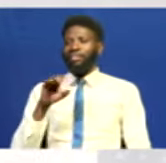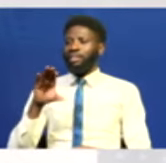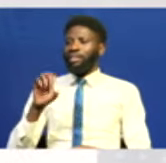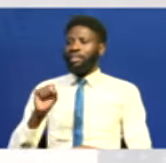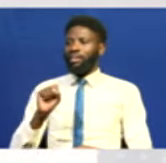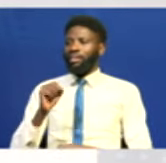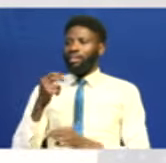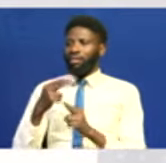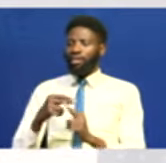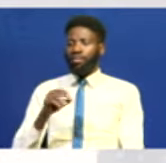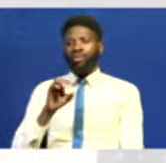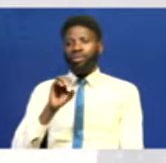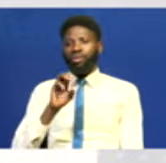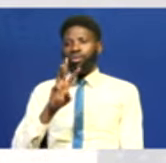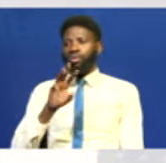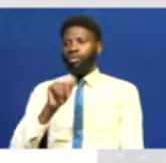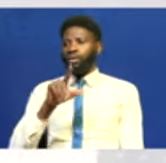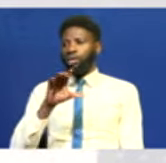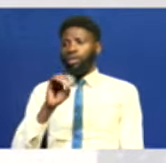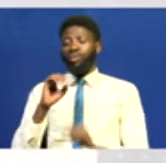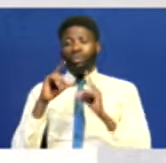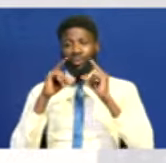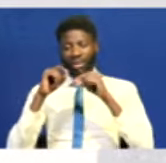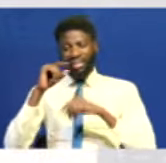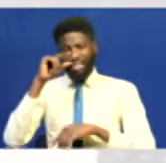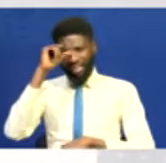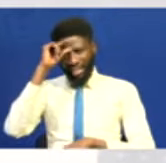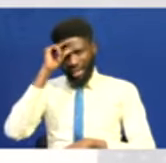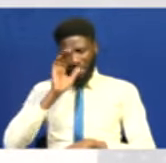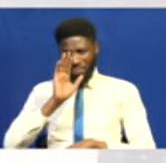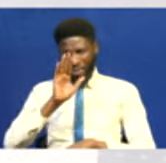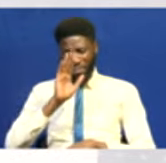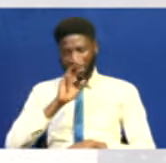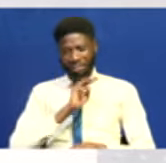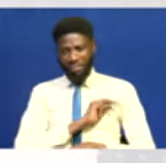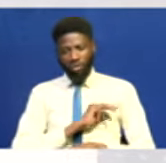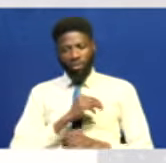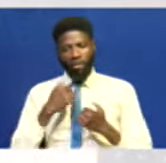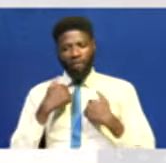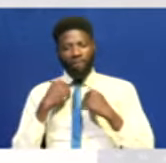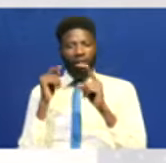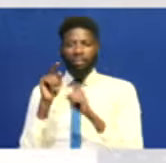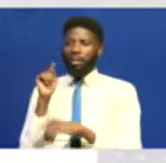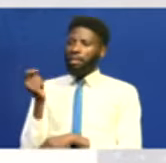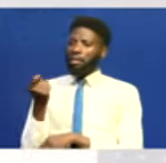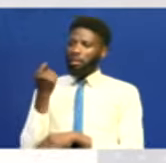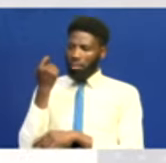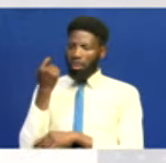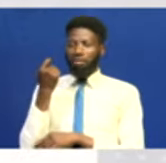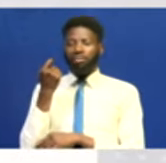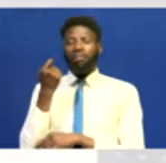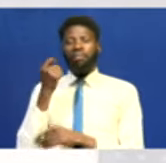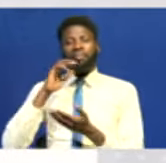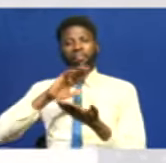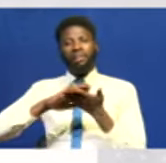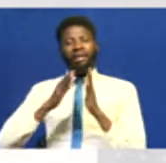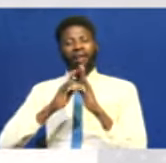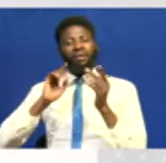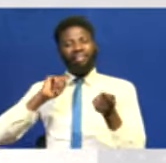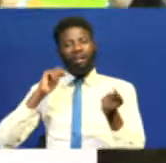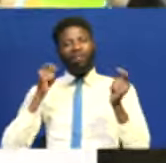says the government is resolute in its mission to propel Kenya to a transformational digital economy.